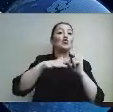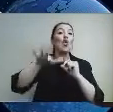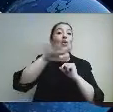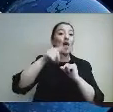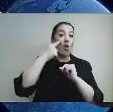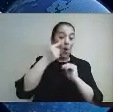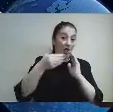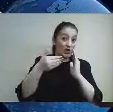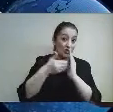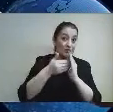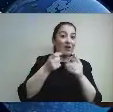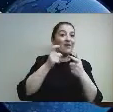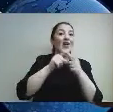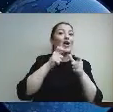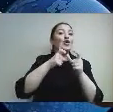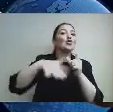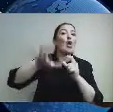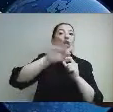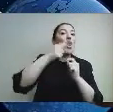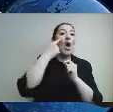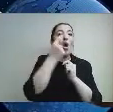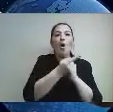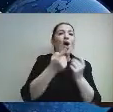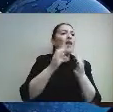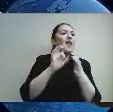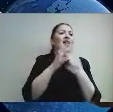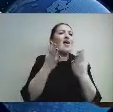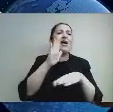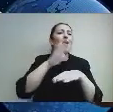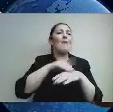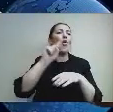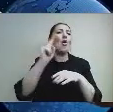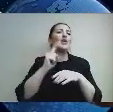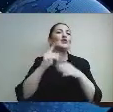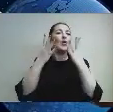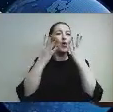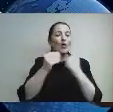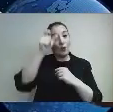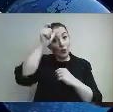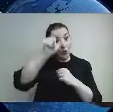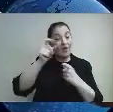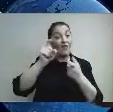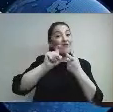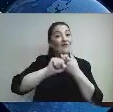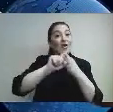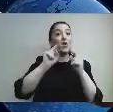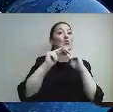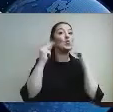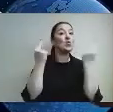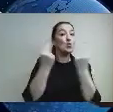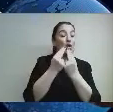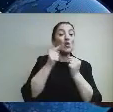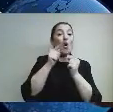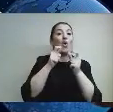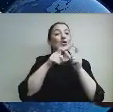social impact manager, can you inform us on that? What kind of enterprises